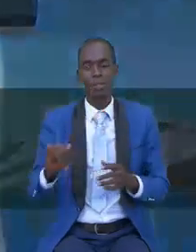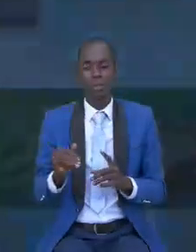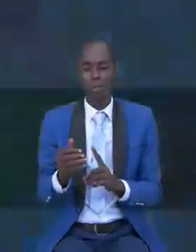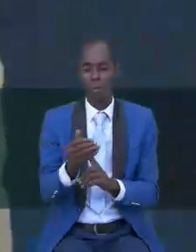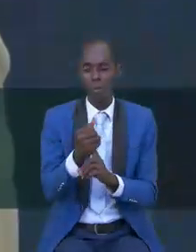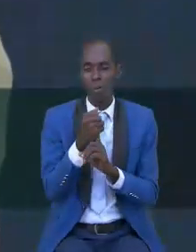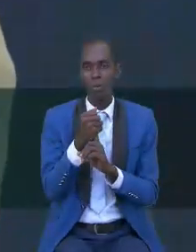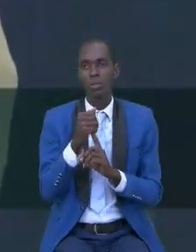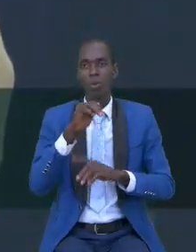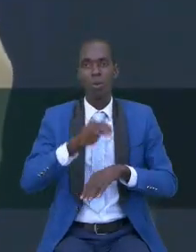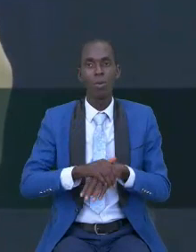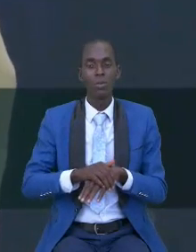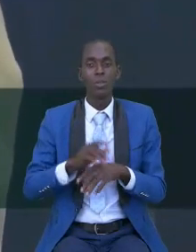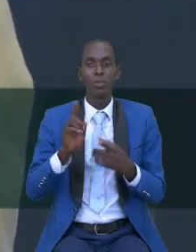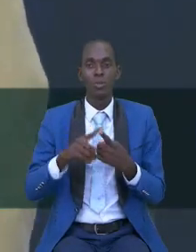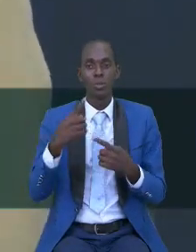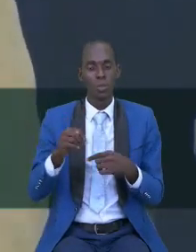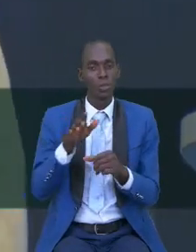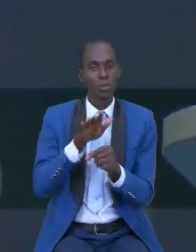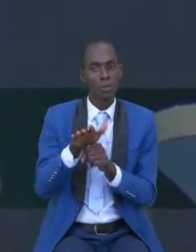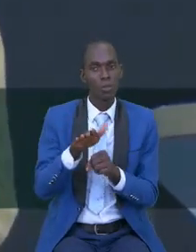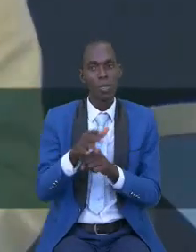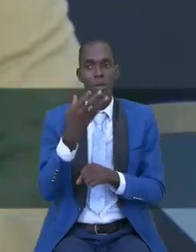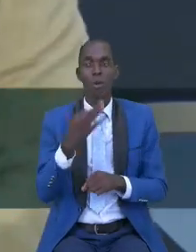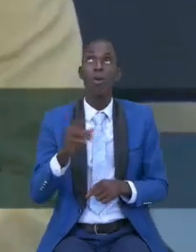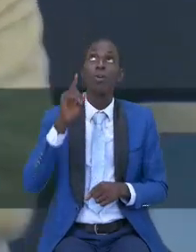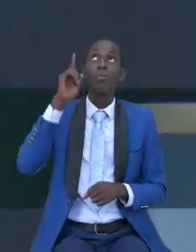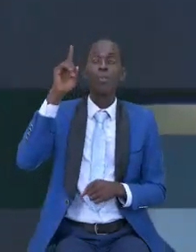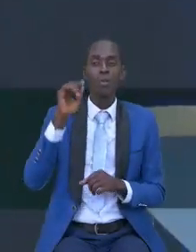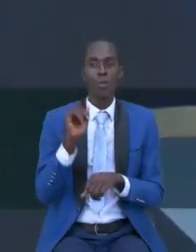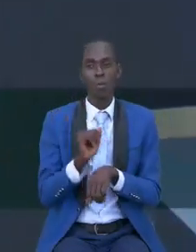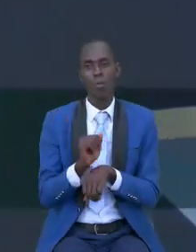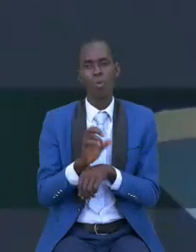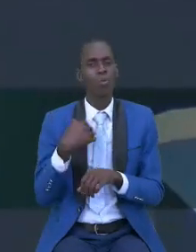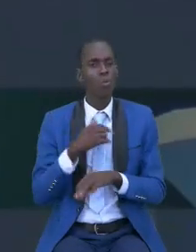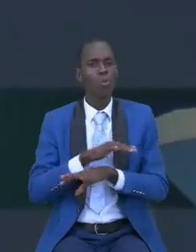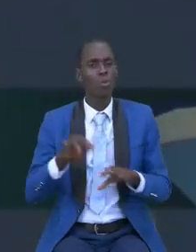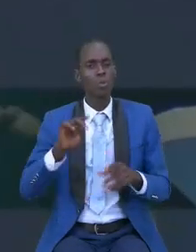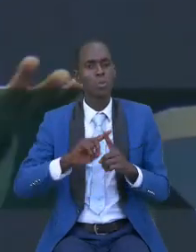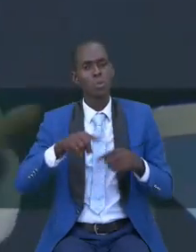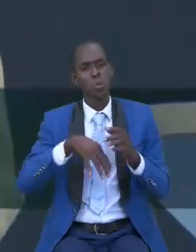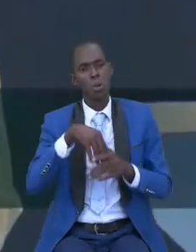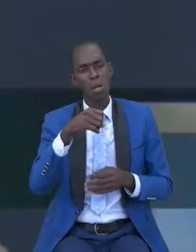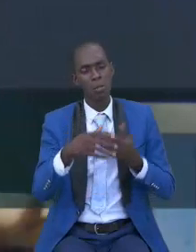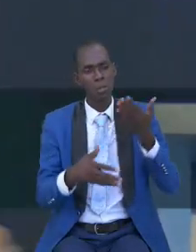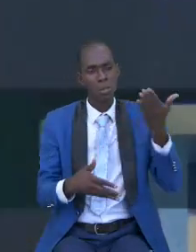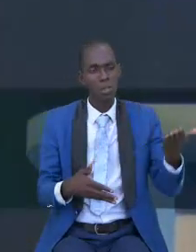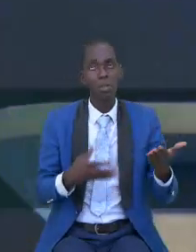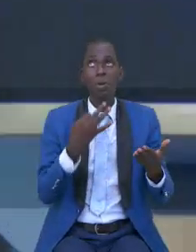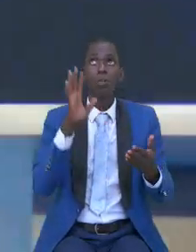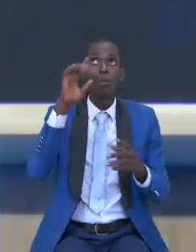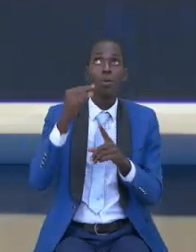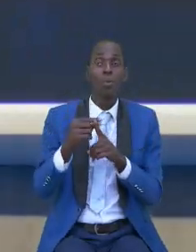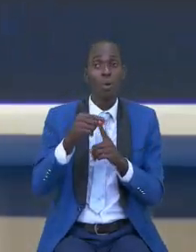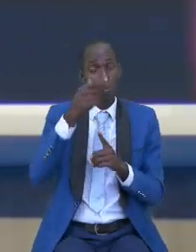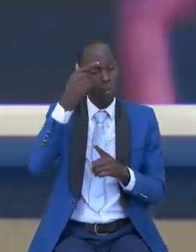to the sufficiency of his word. We don't have to go outside his word, because it's